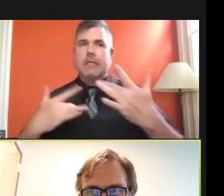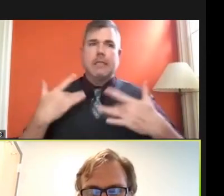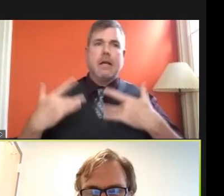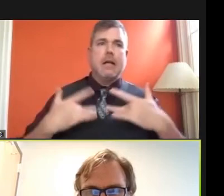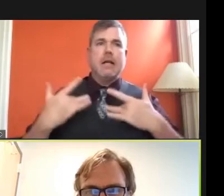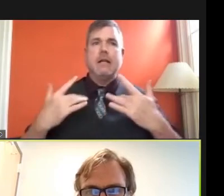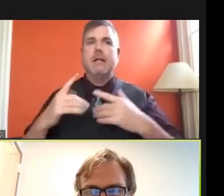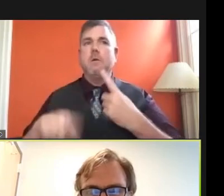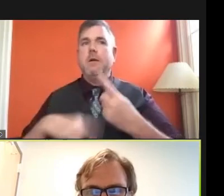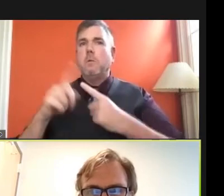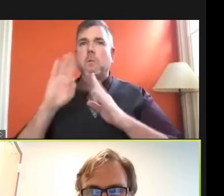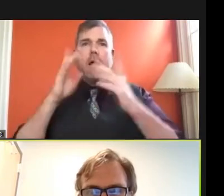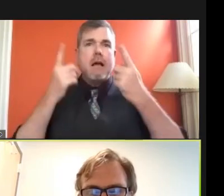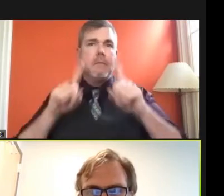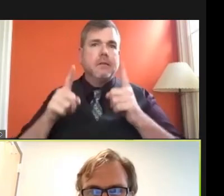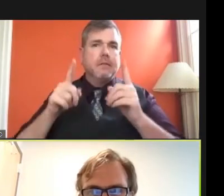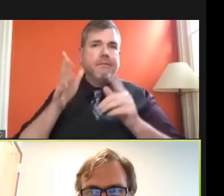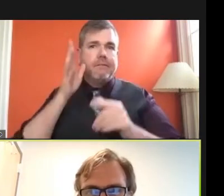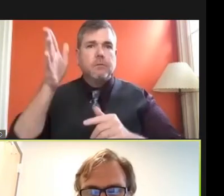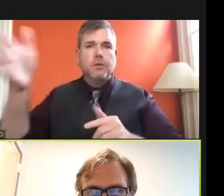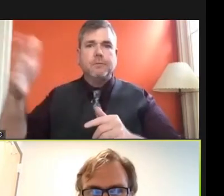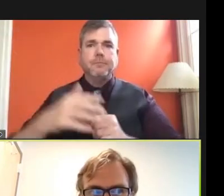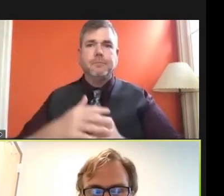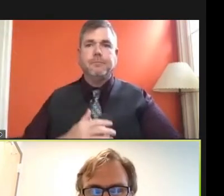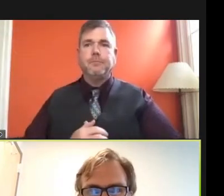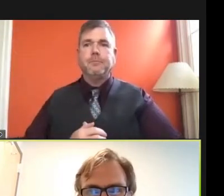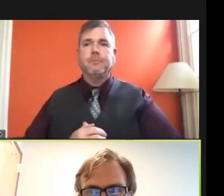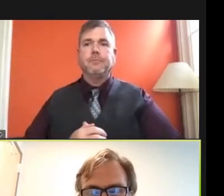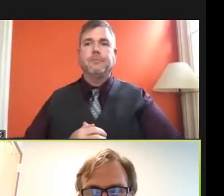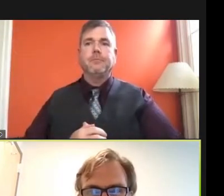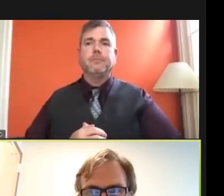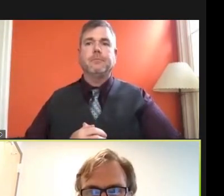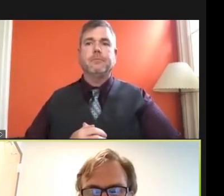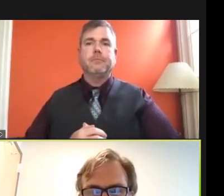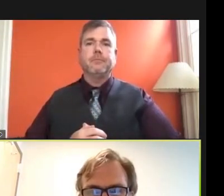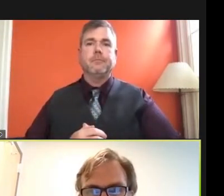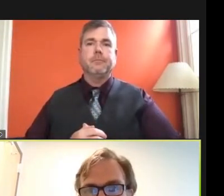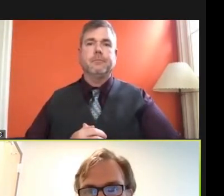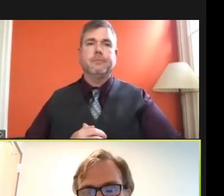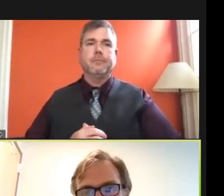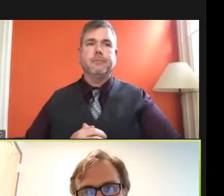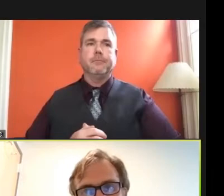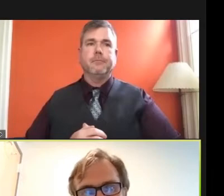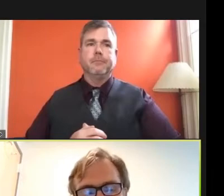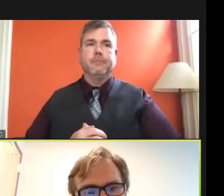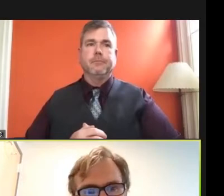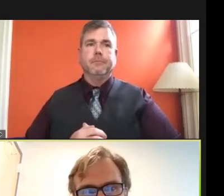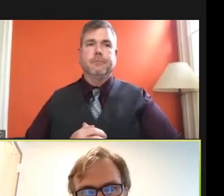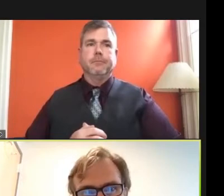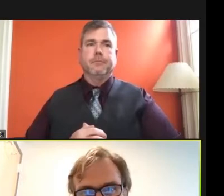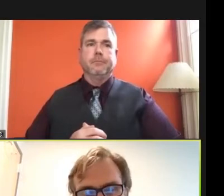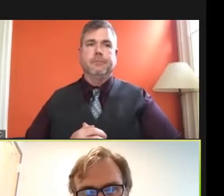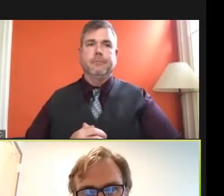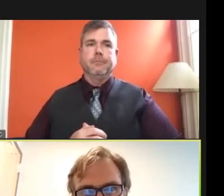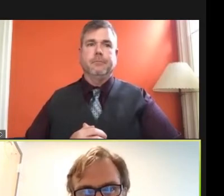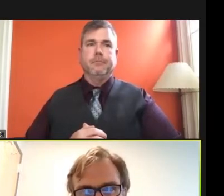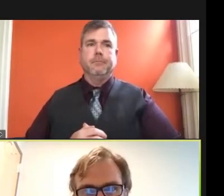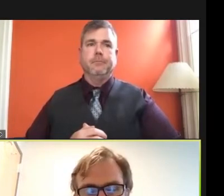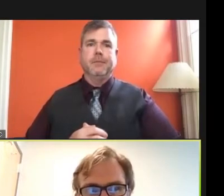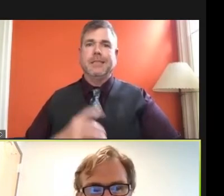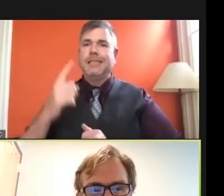principle, we recognize that we are trying to, as much as possible, offer clarity for forecasting and planning